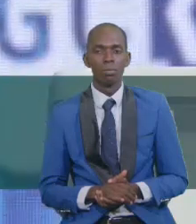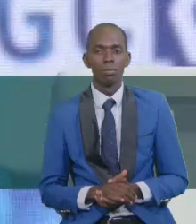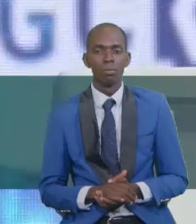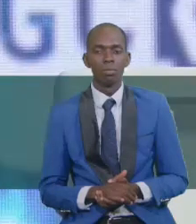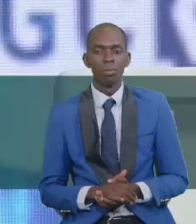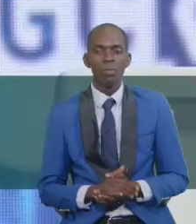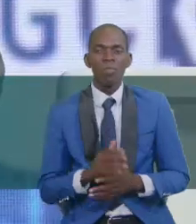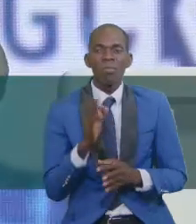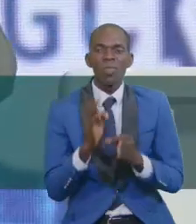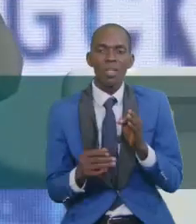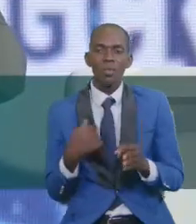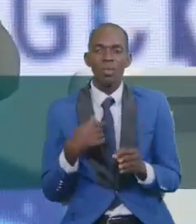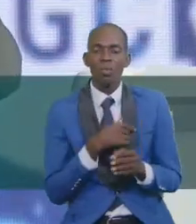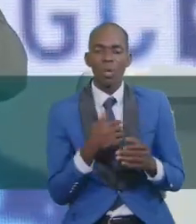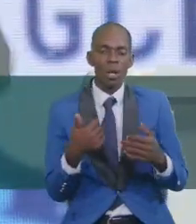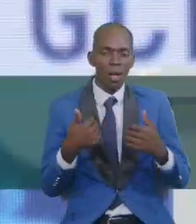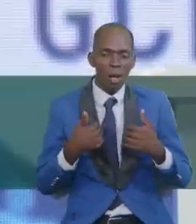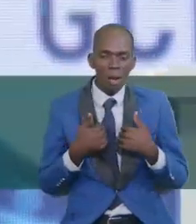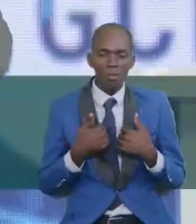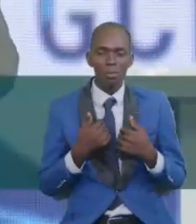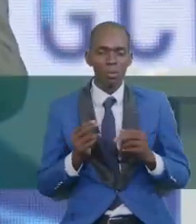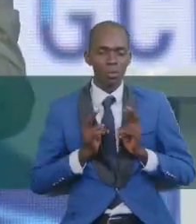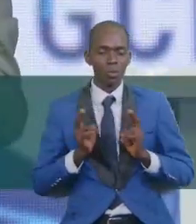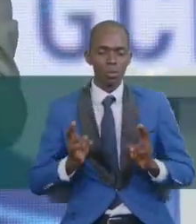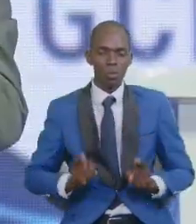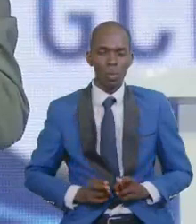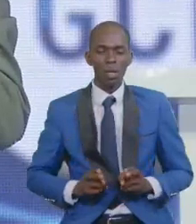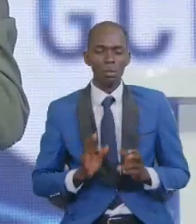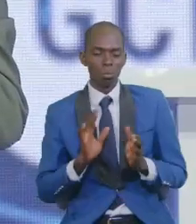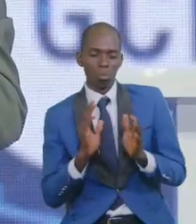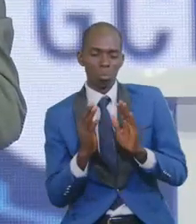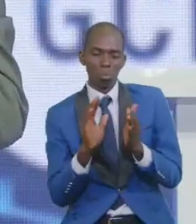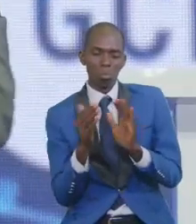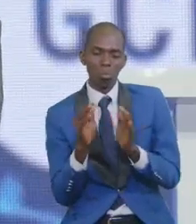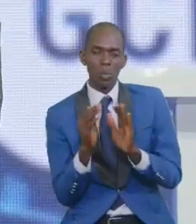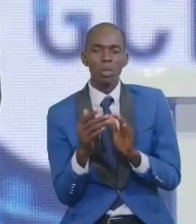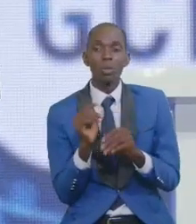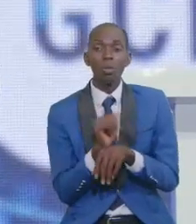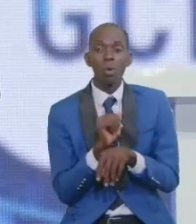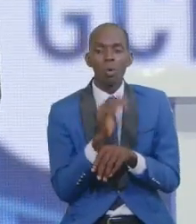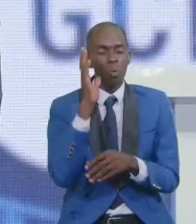If we have carnal comparison, the work will stop.